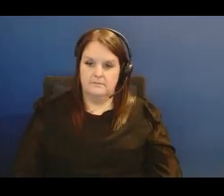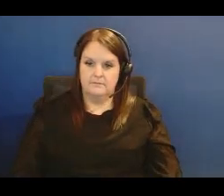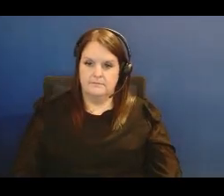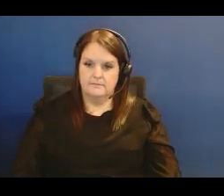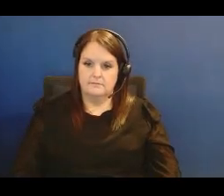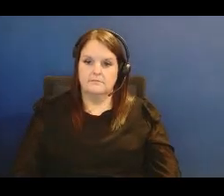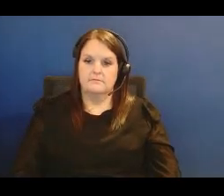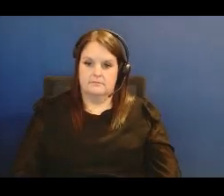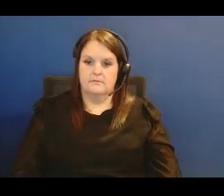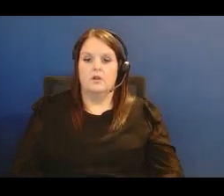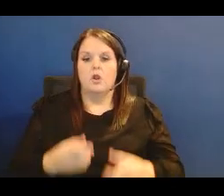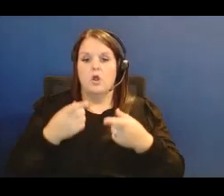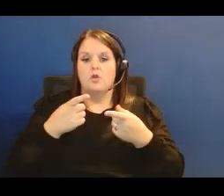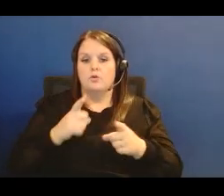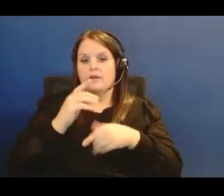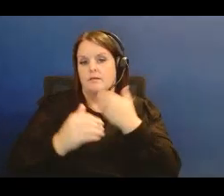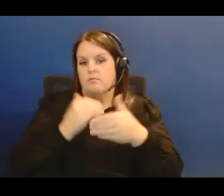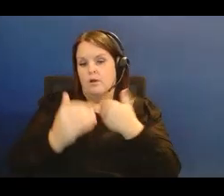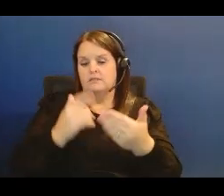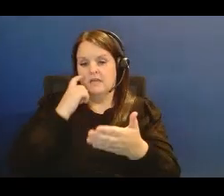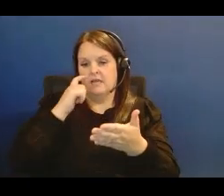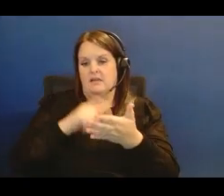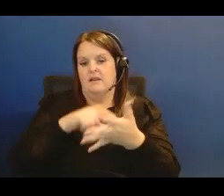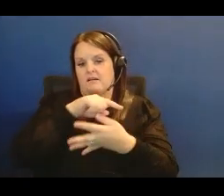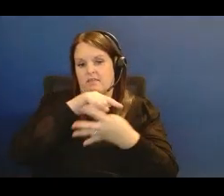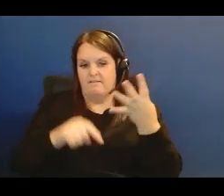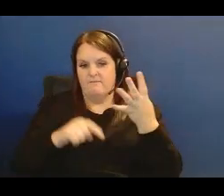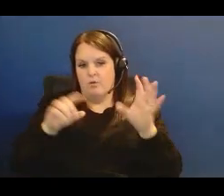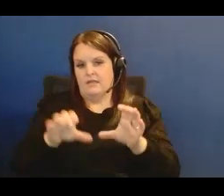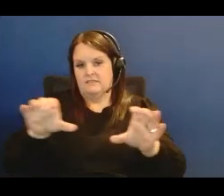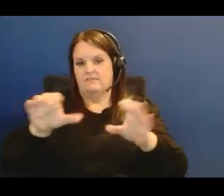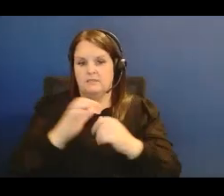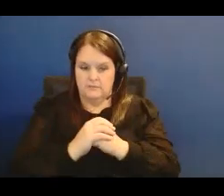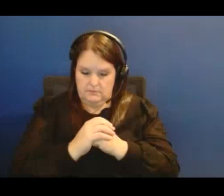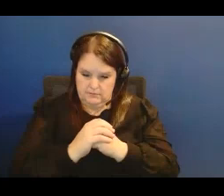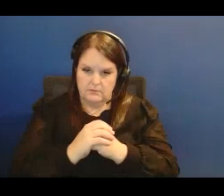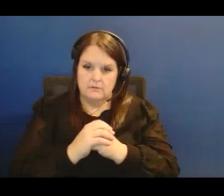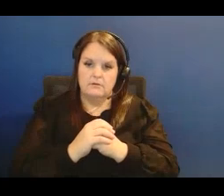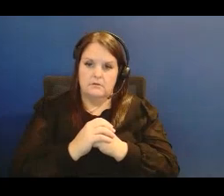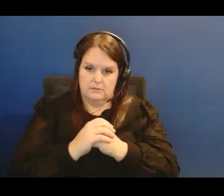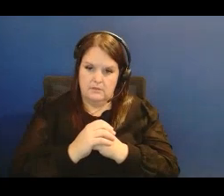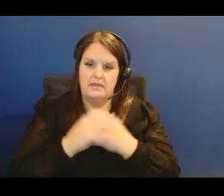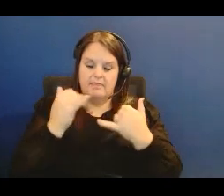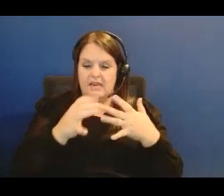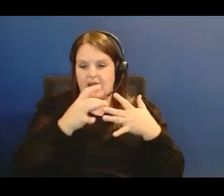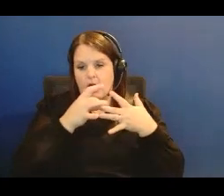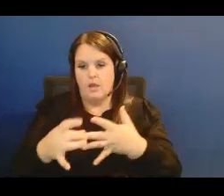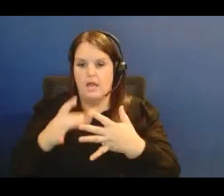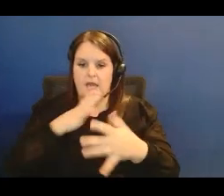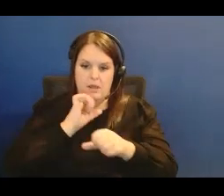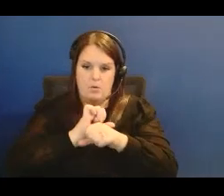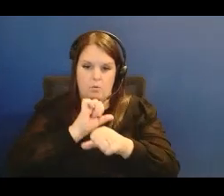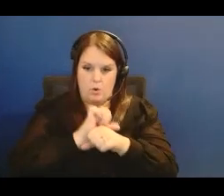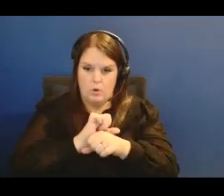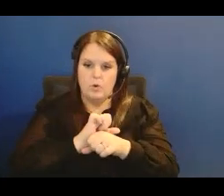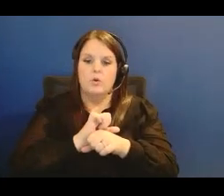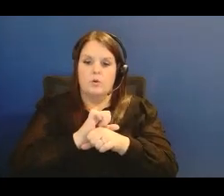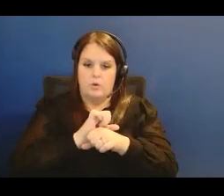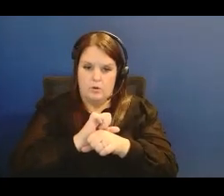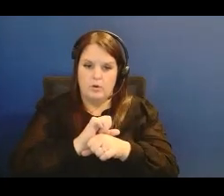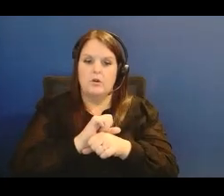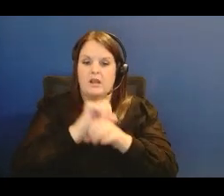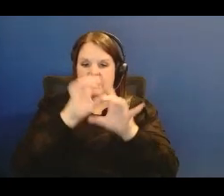Through this process, I identified the four major activities that now guide my work. I introduced these